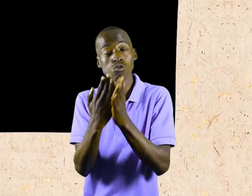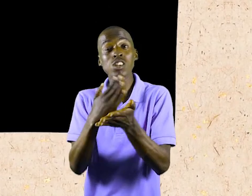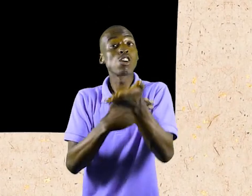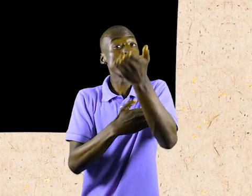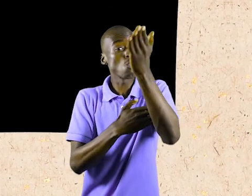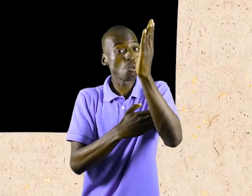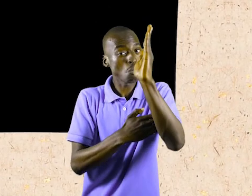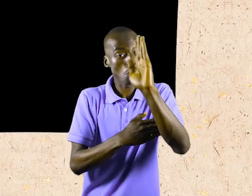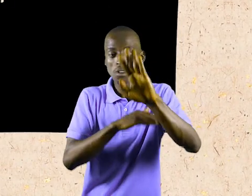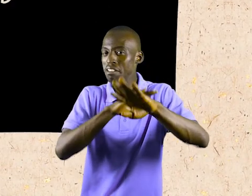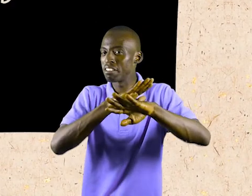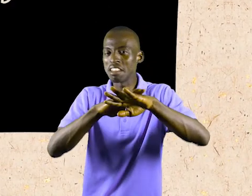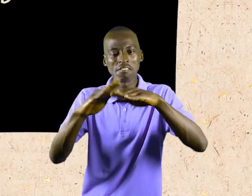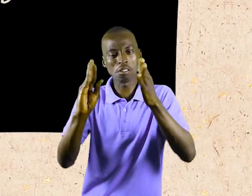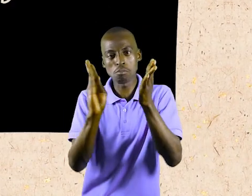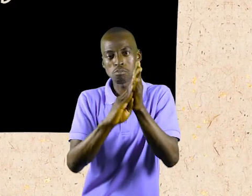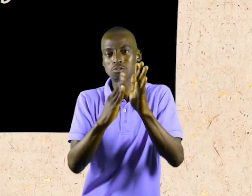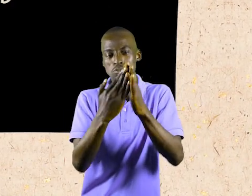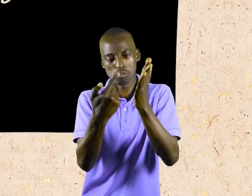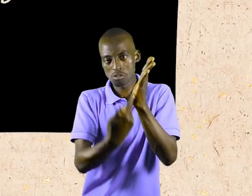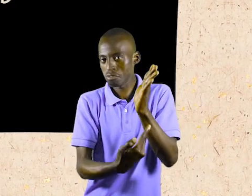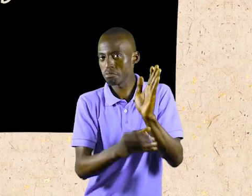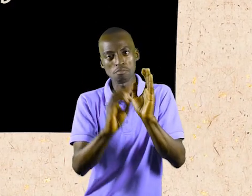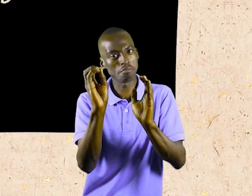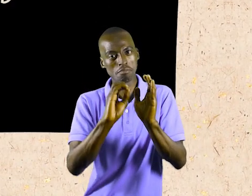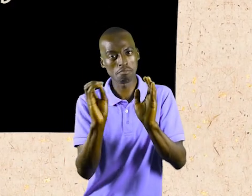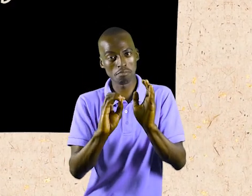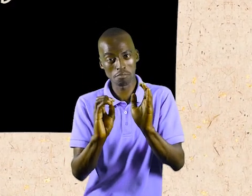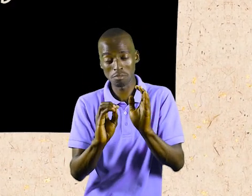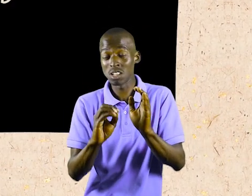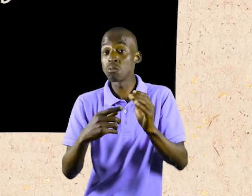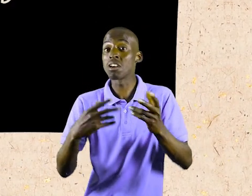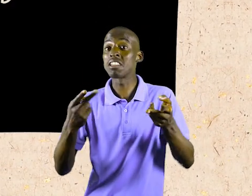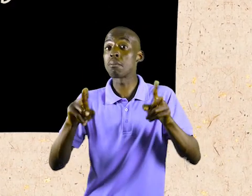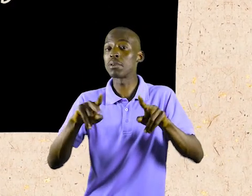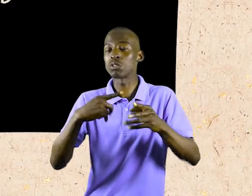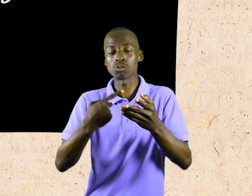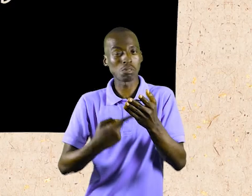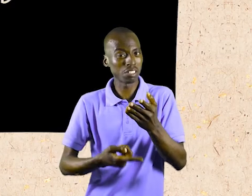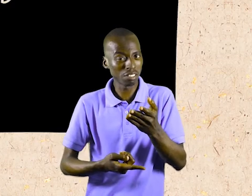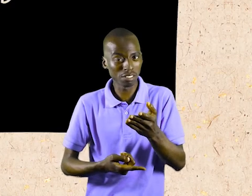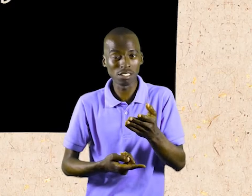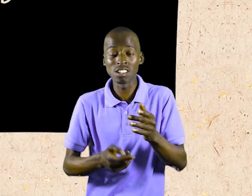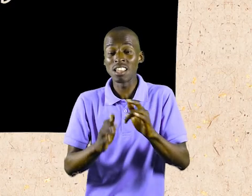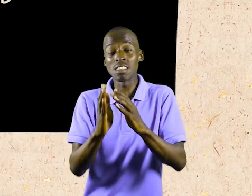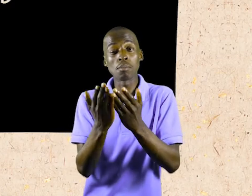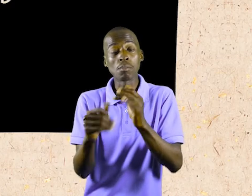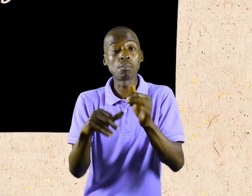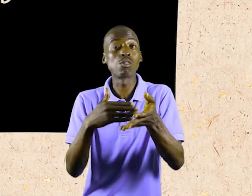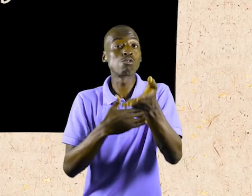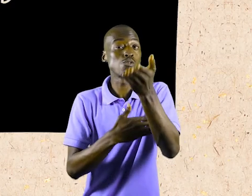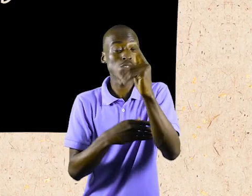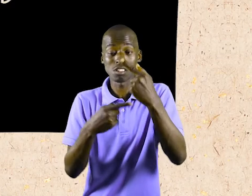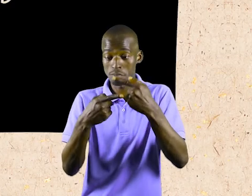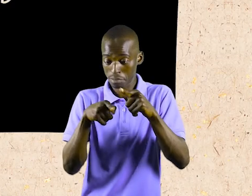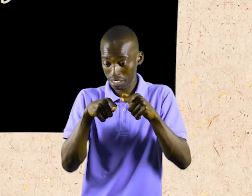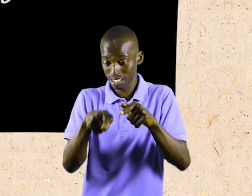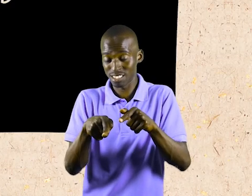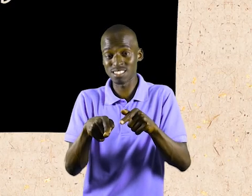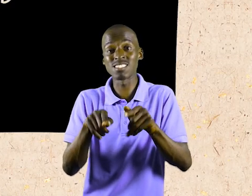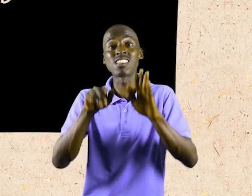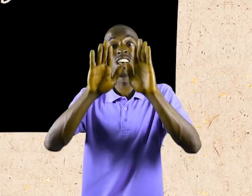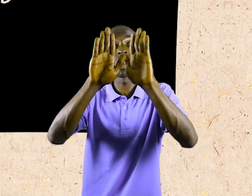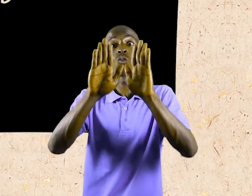is never even mentioned, not once, which might strike you as kind of odd. I mean, isn't the Bible about God? But this is a